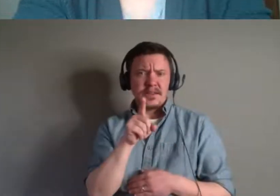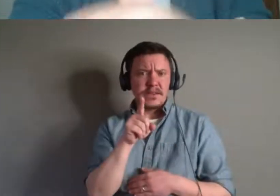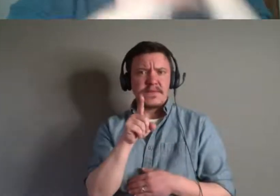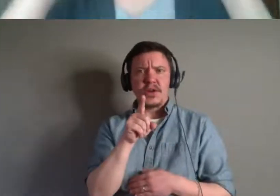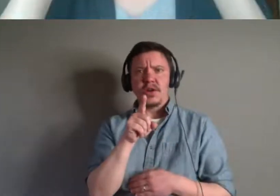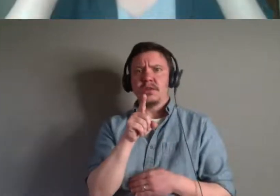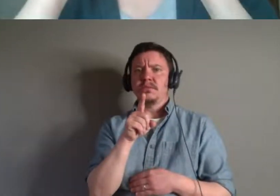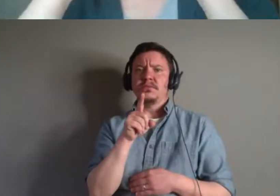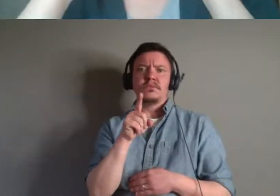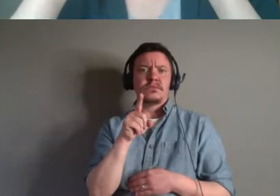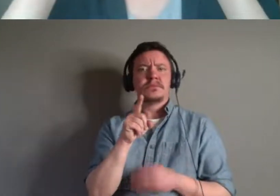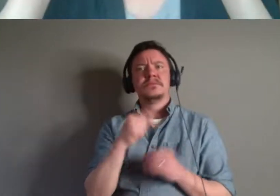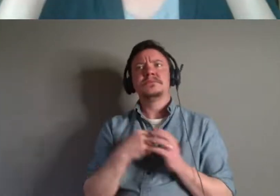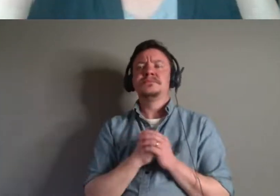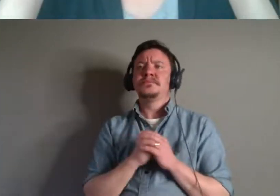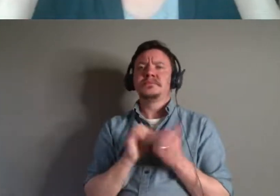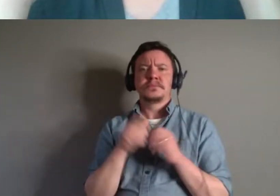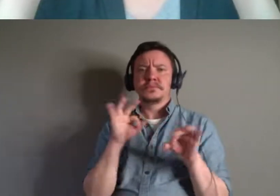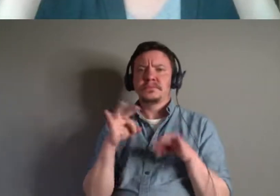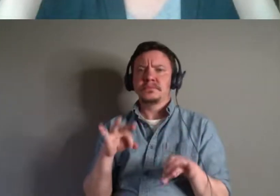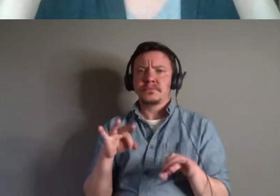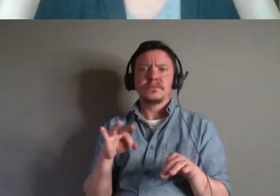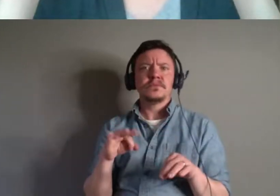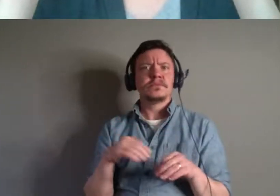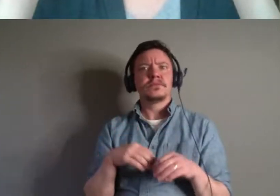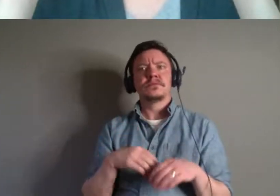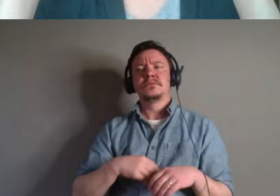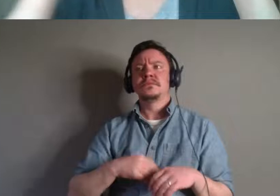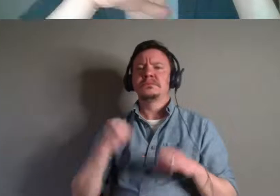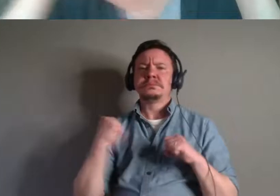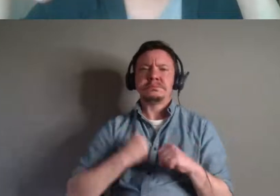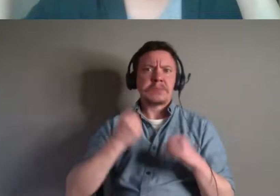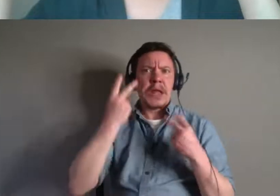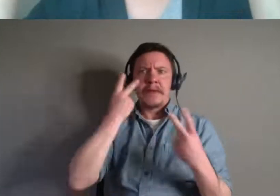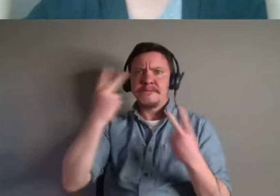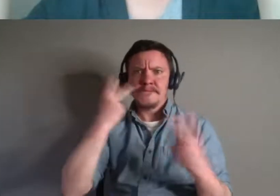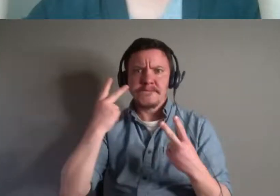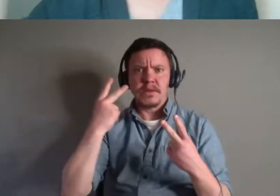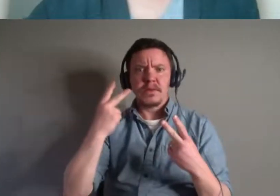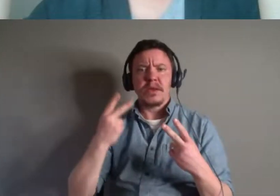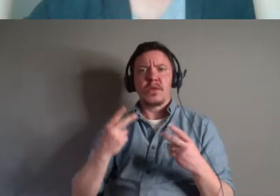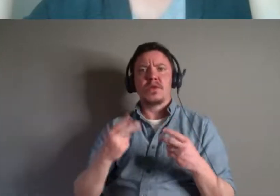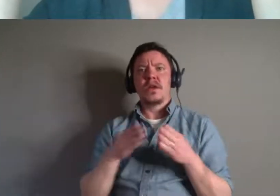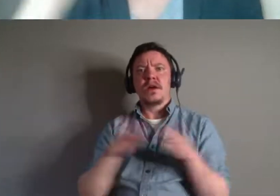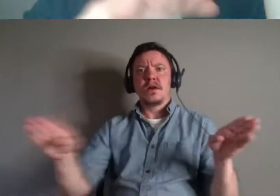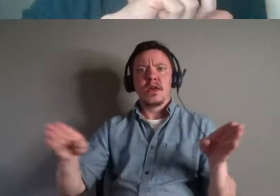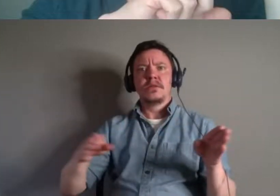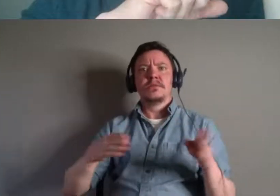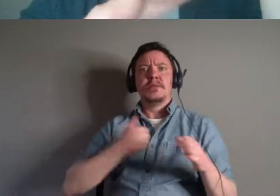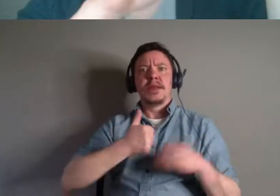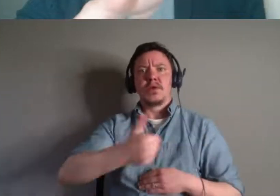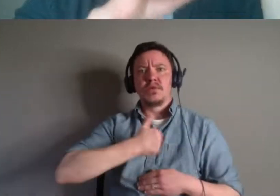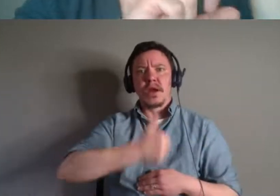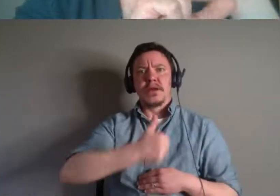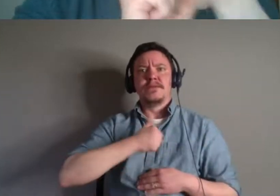exterior, like I should say this, highly visible public right-of-way space. That's